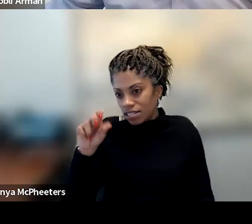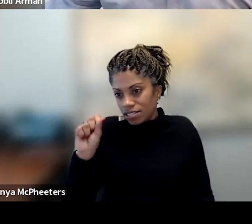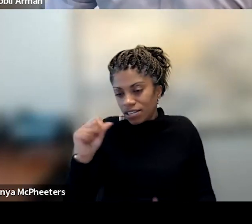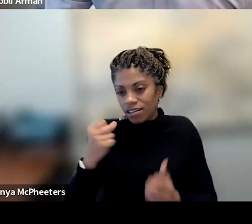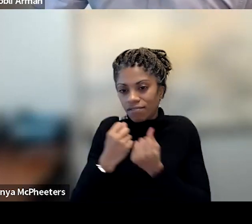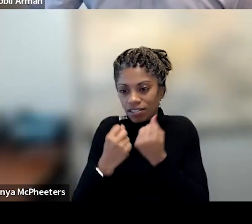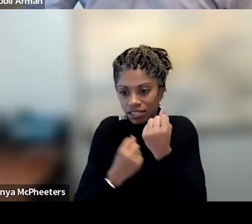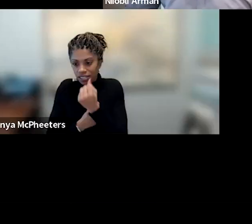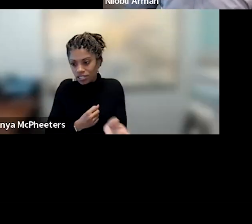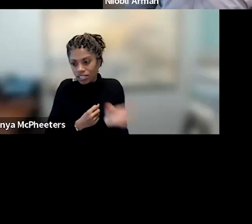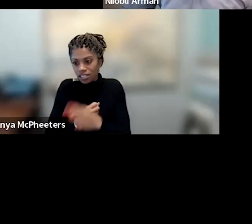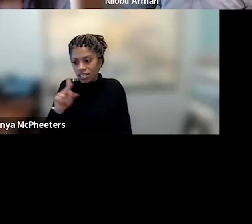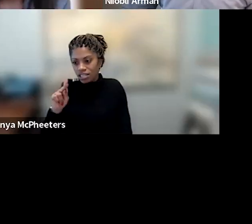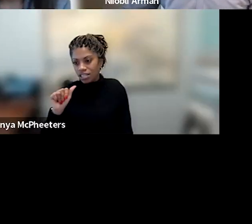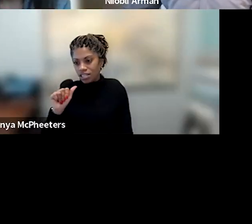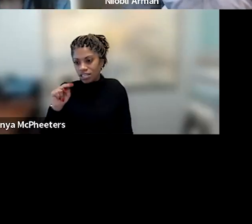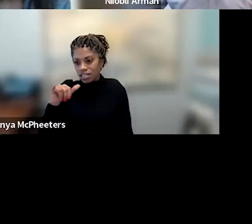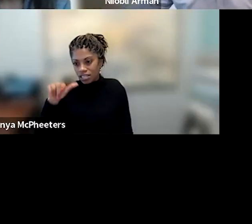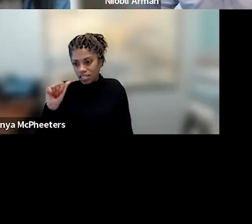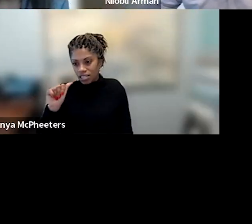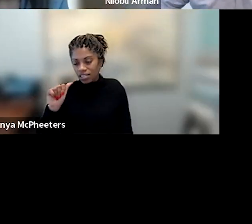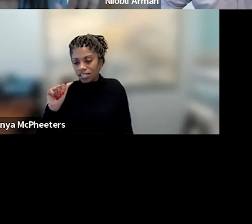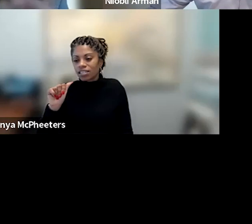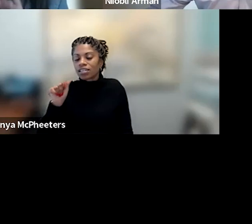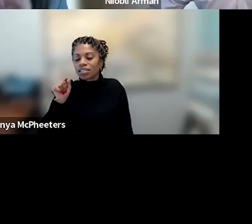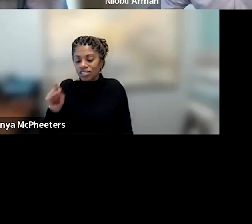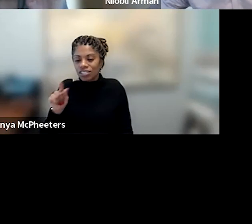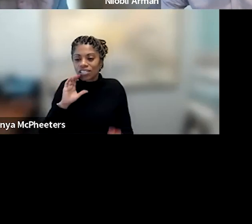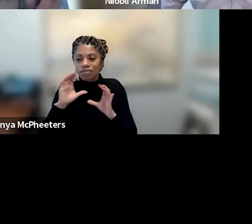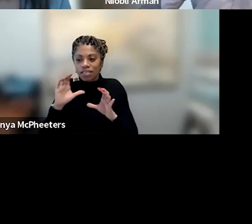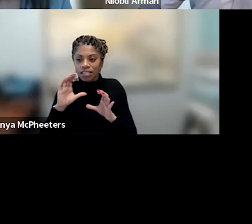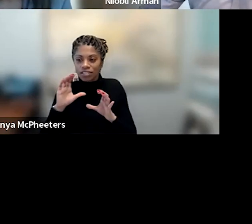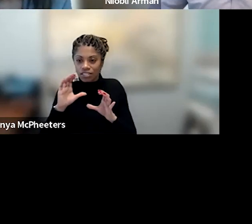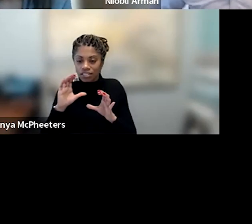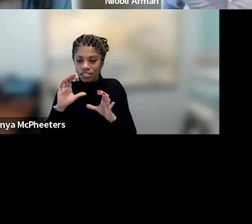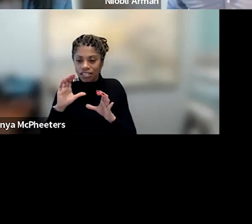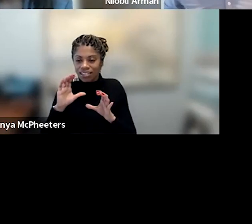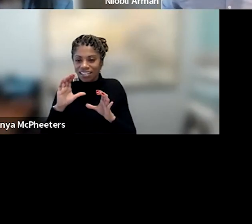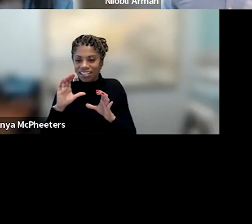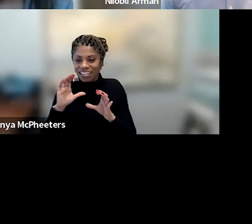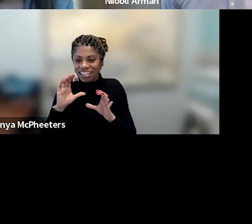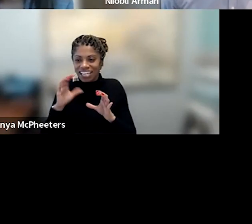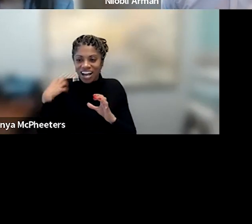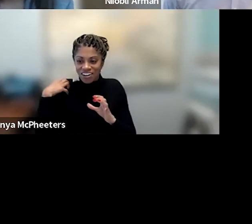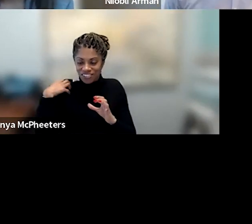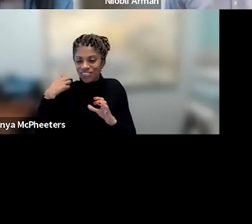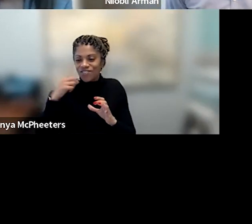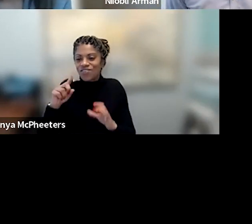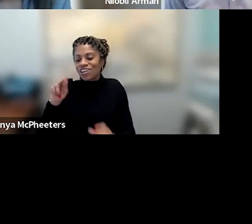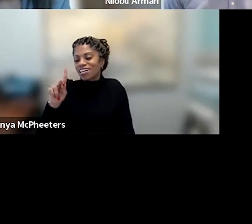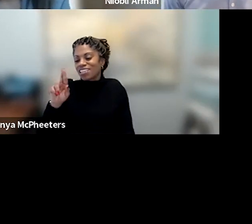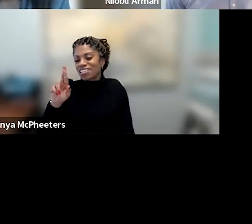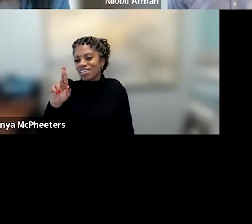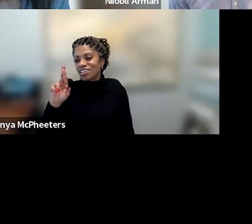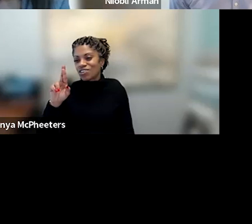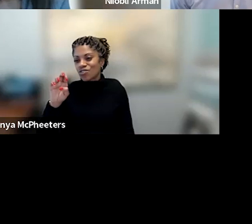bringing on Kaniqua Welch, the Communications Officer at the Kresge Foundation. Thank you, all three of you, for joining today. It